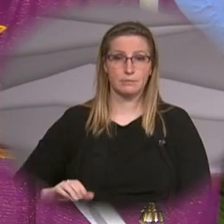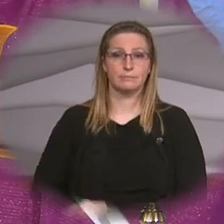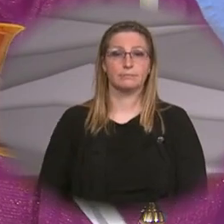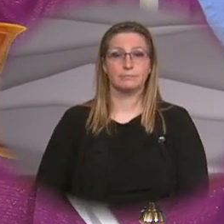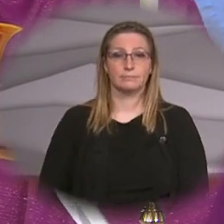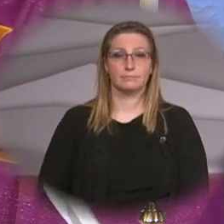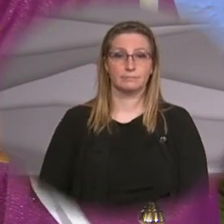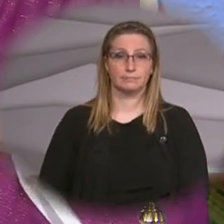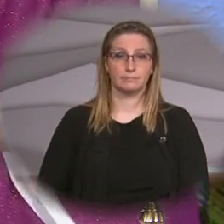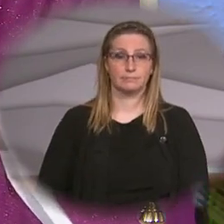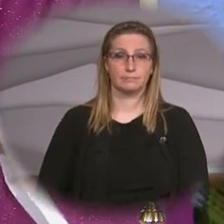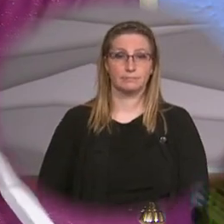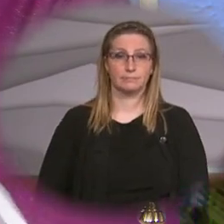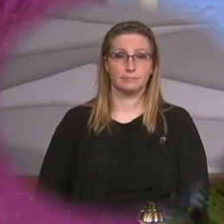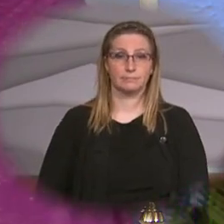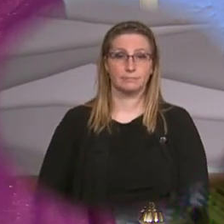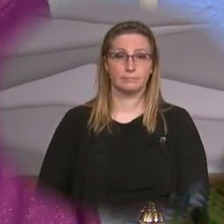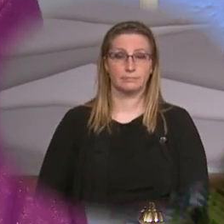Christ.